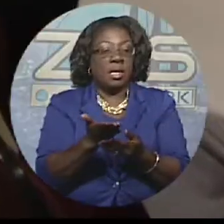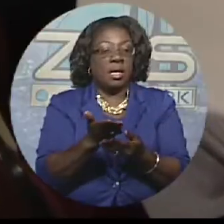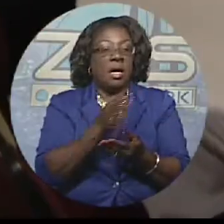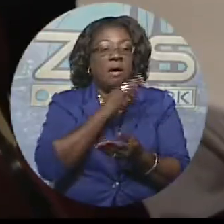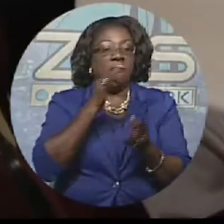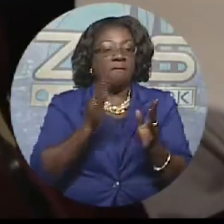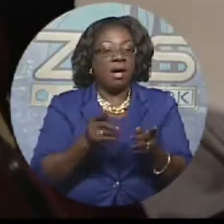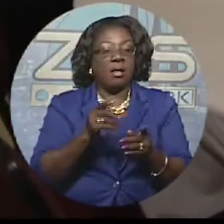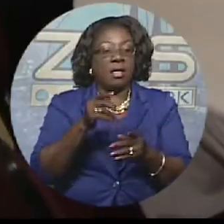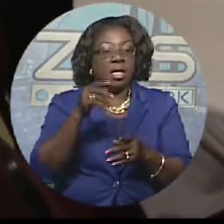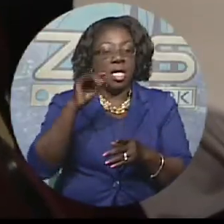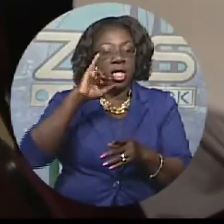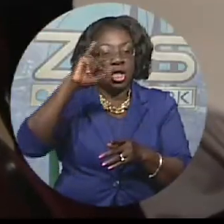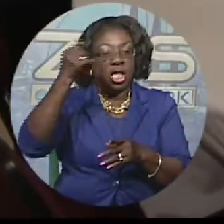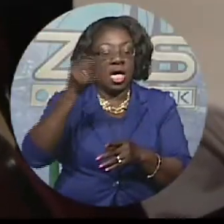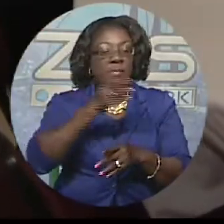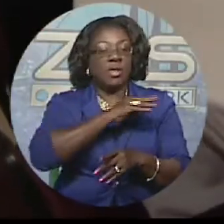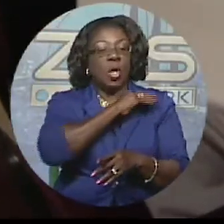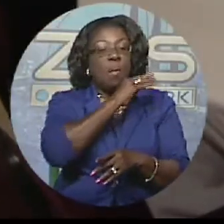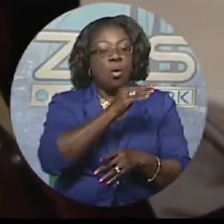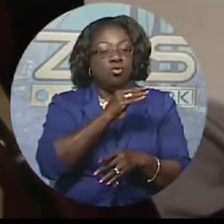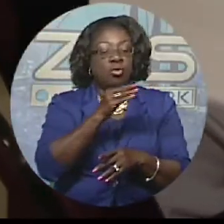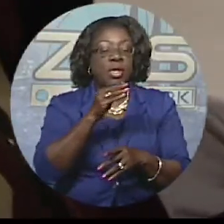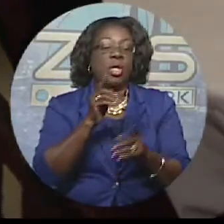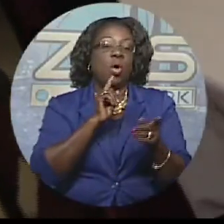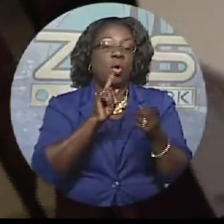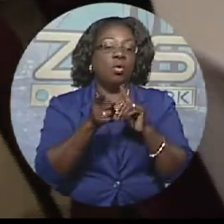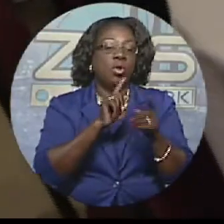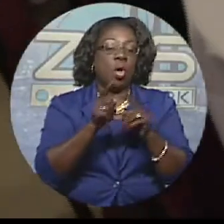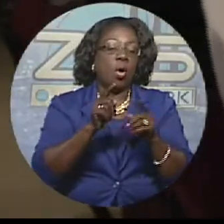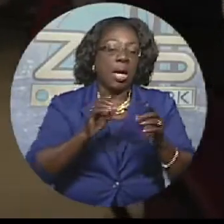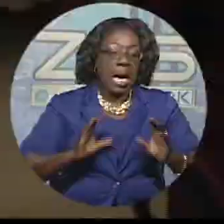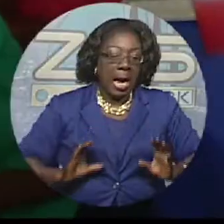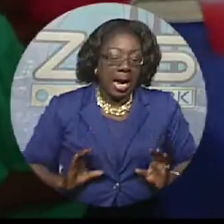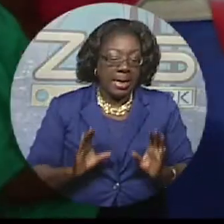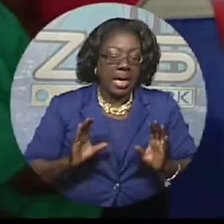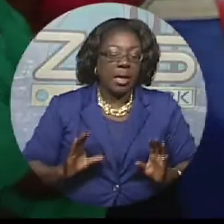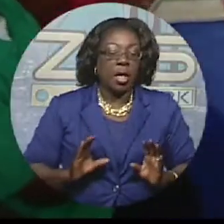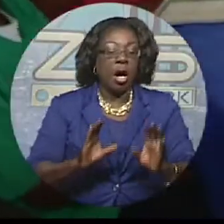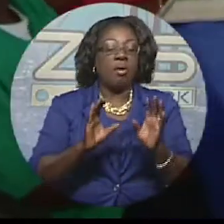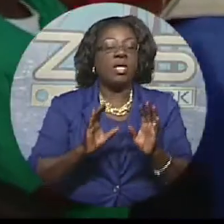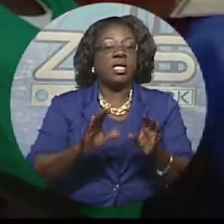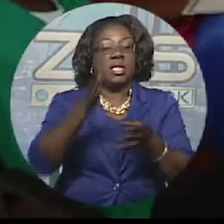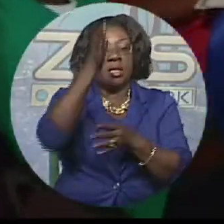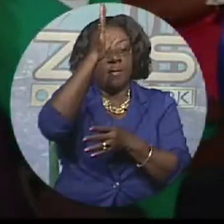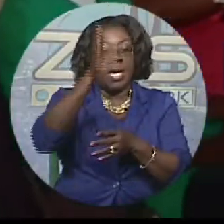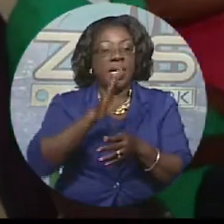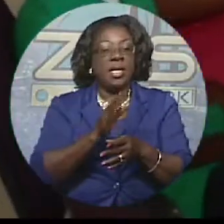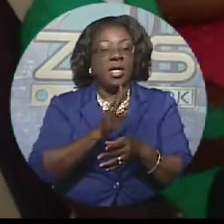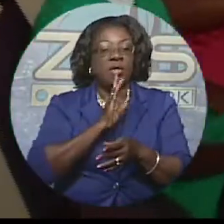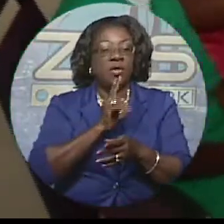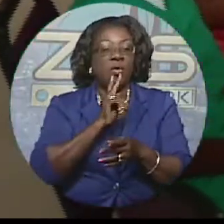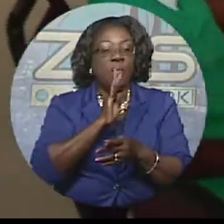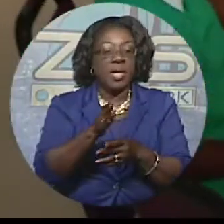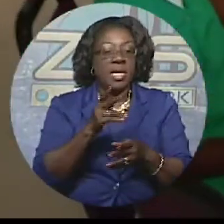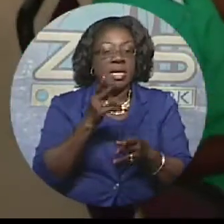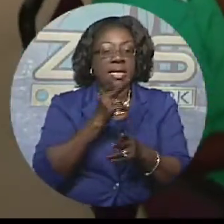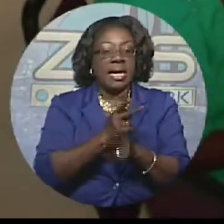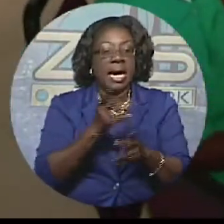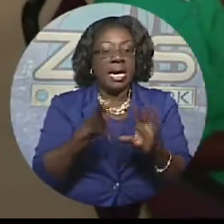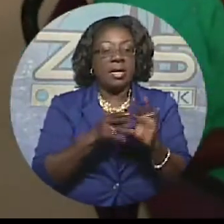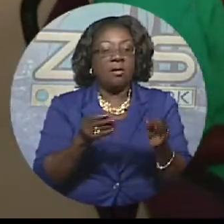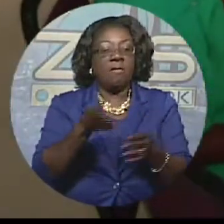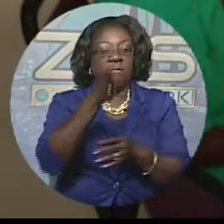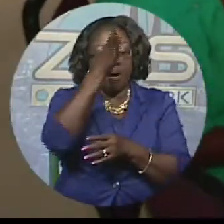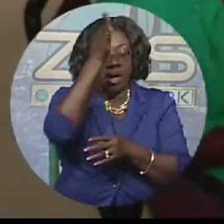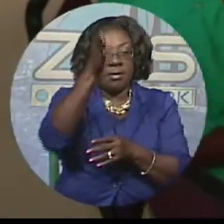James Moultrie, who also challenged the men to rise to the challenge of being the kind of fathers they should be. Urban Renewal co-chair Algernon Allen made the